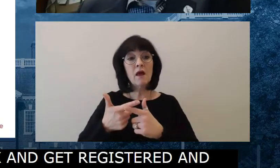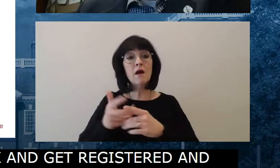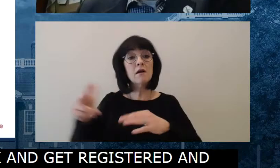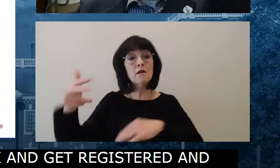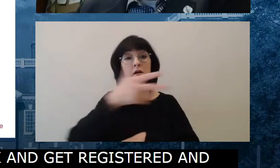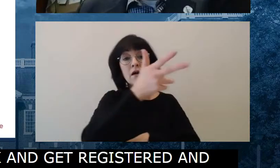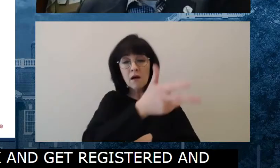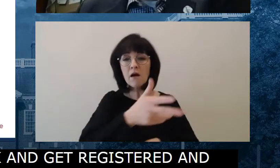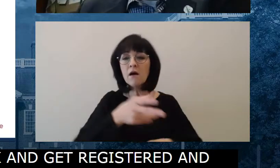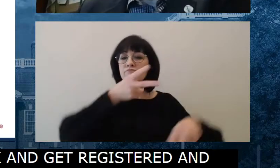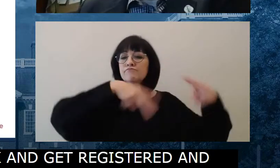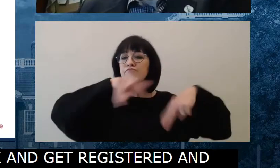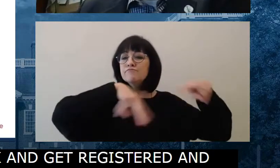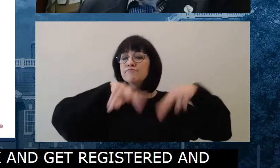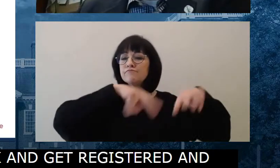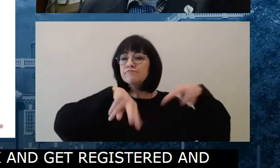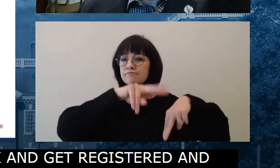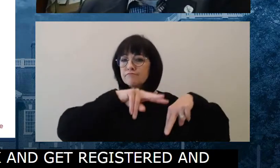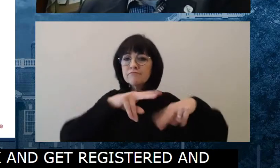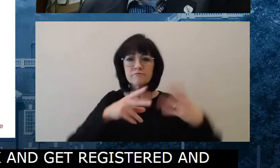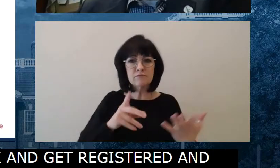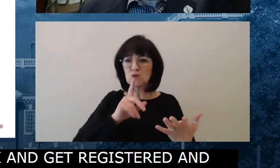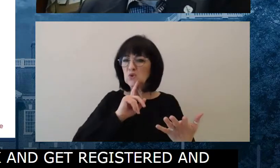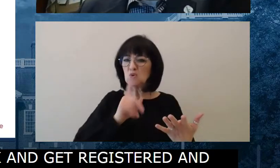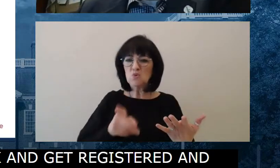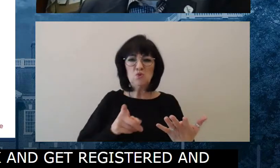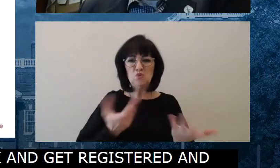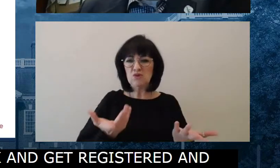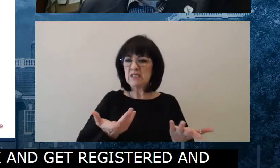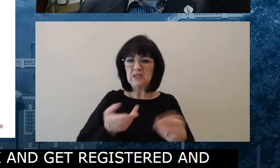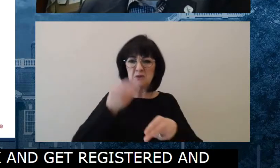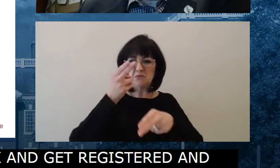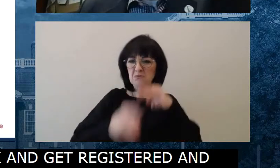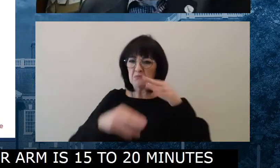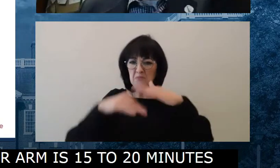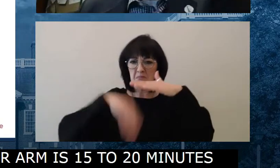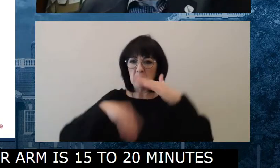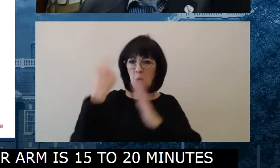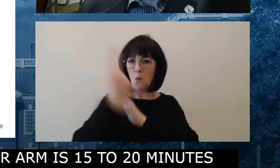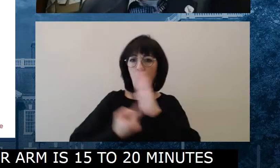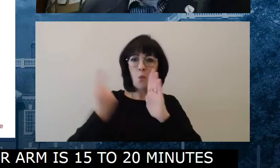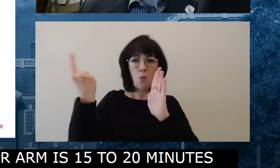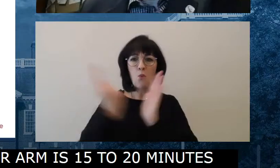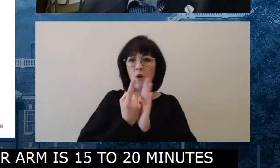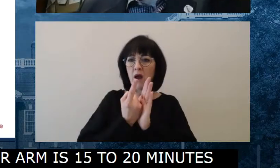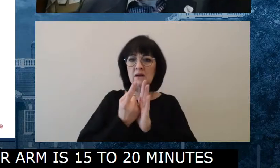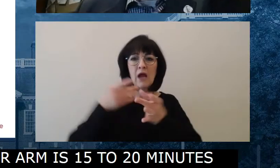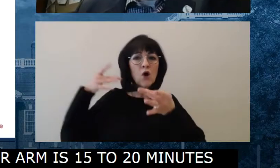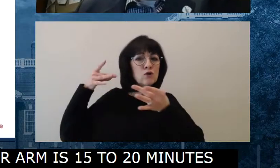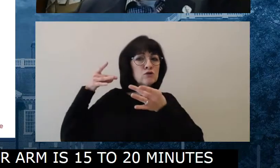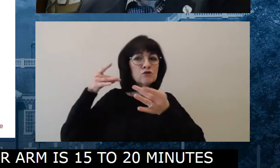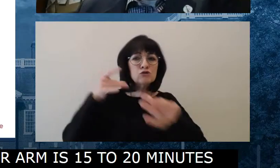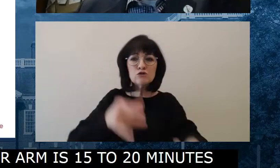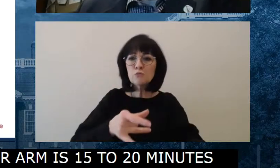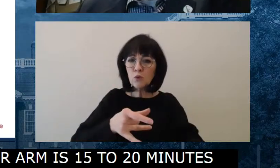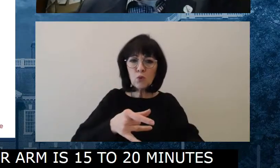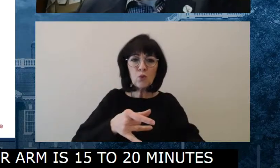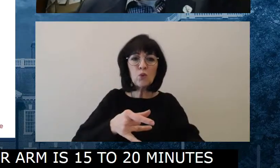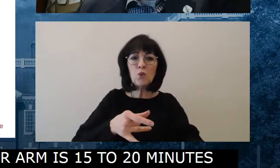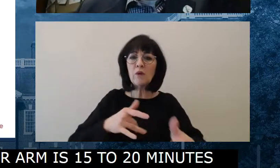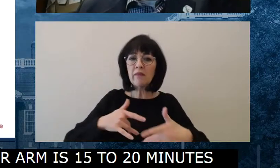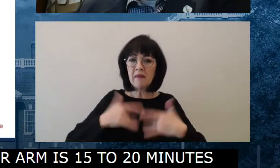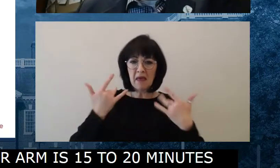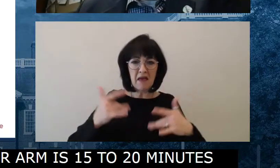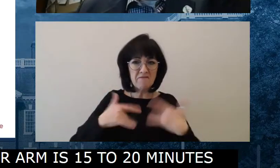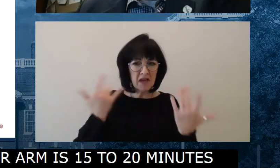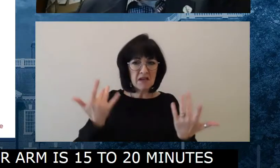parking lot before you leave. So it is probably the most smoothest running event we've had, and it gets better